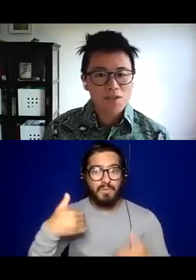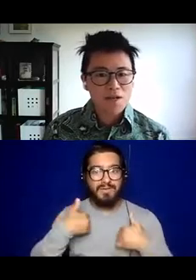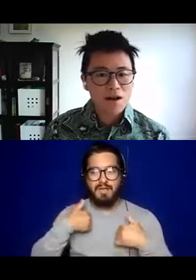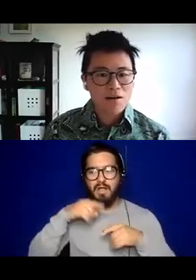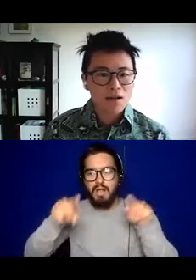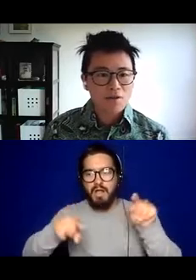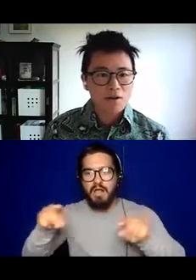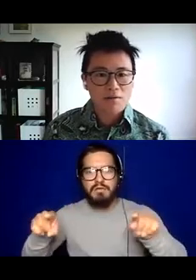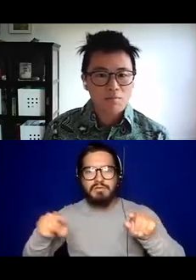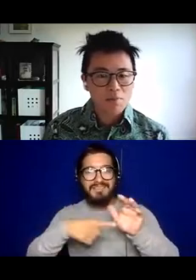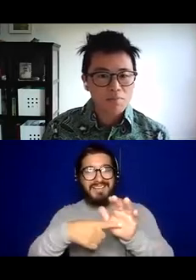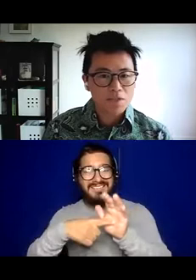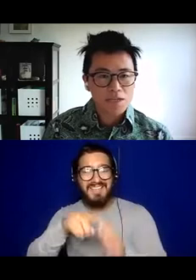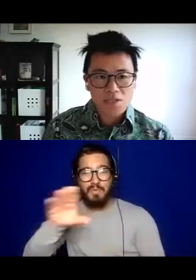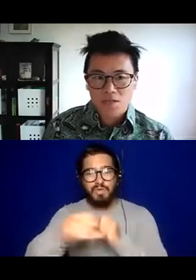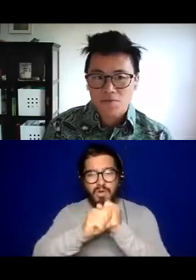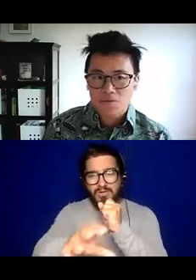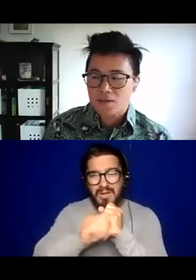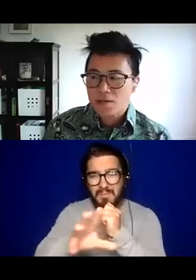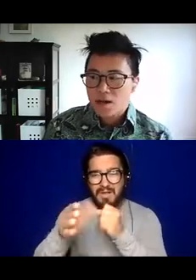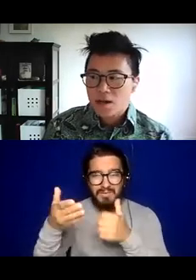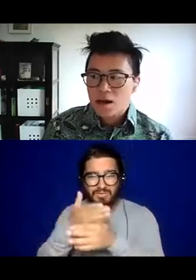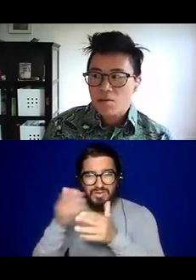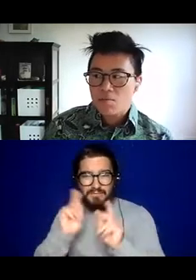you want to share and bring people's attention to.